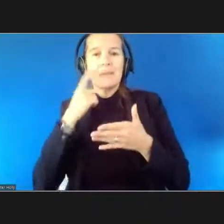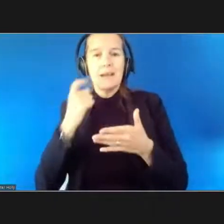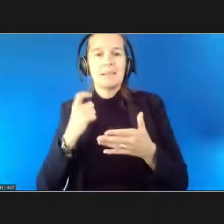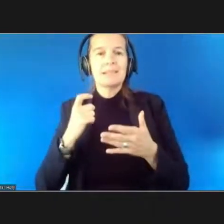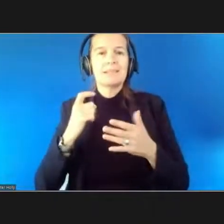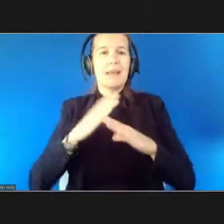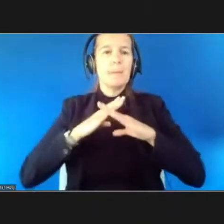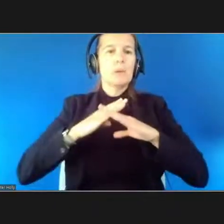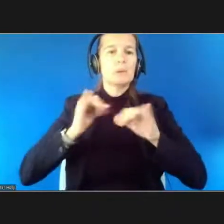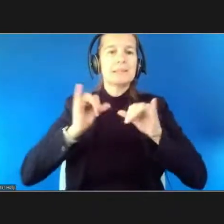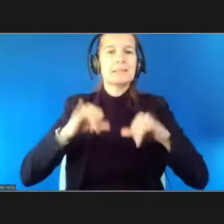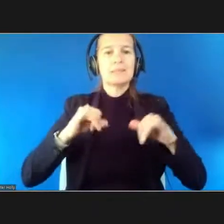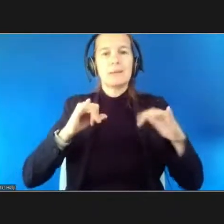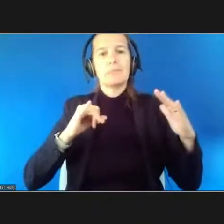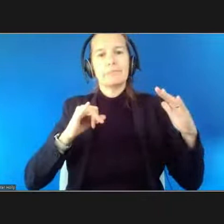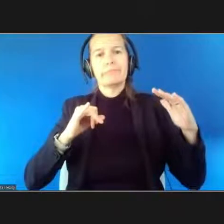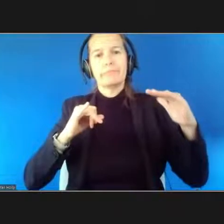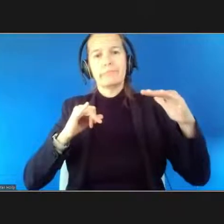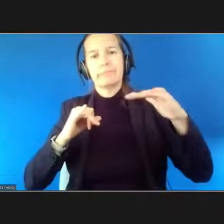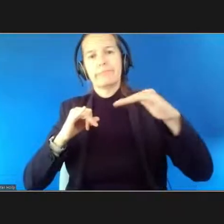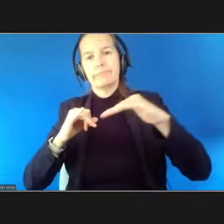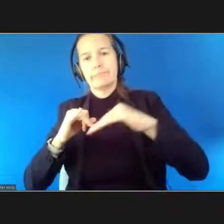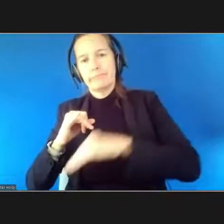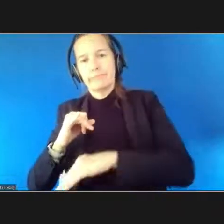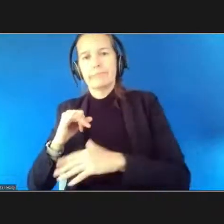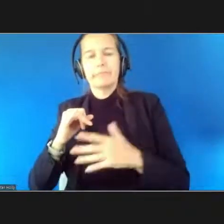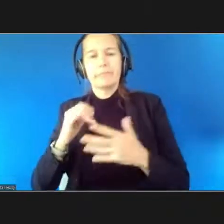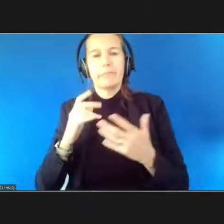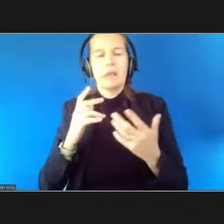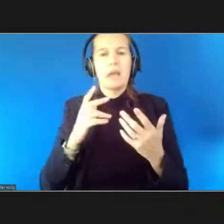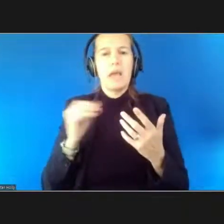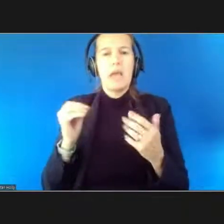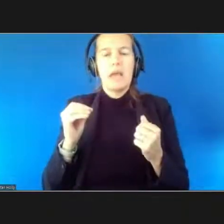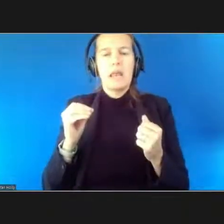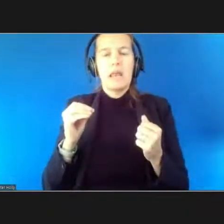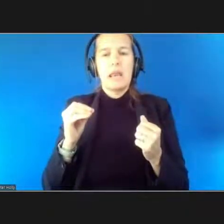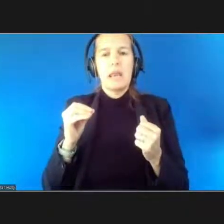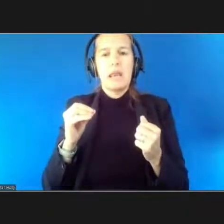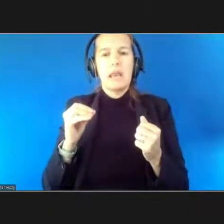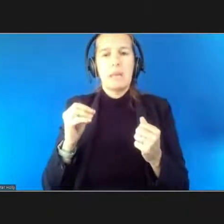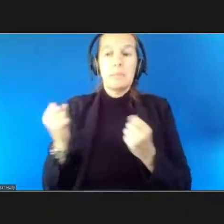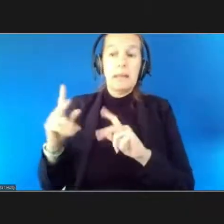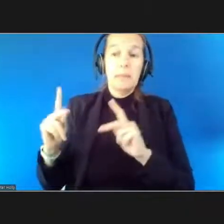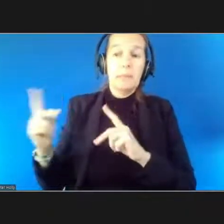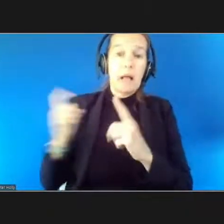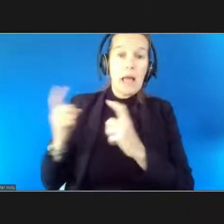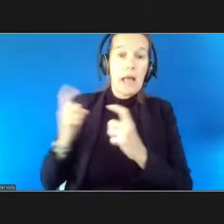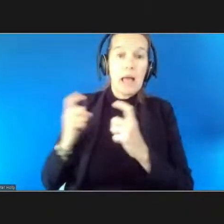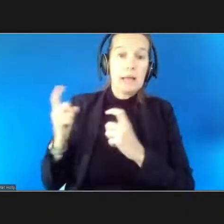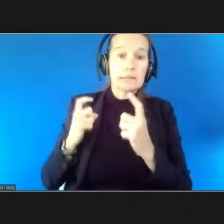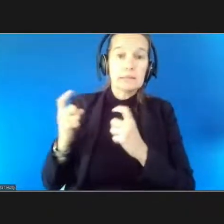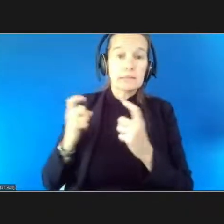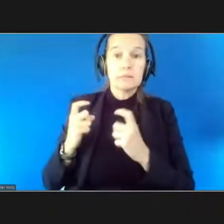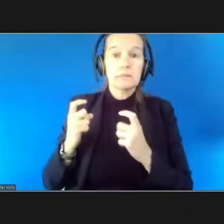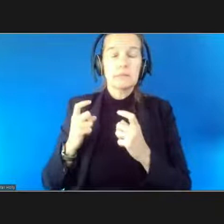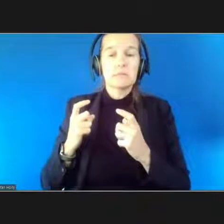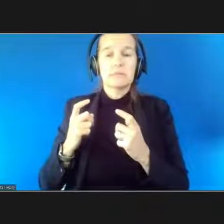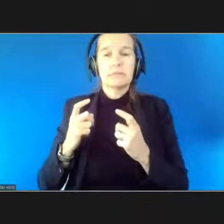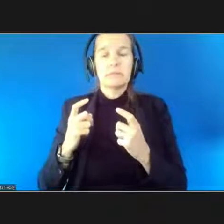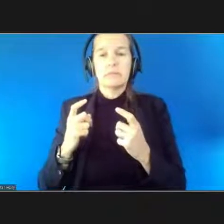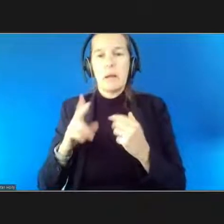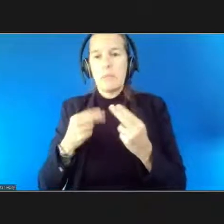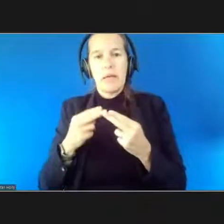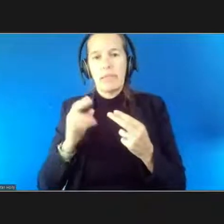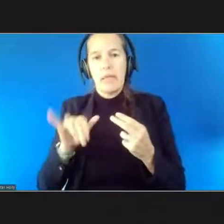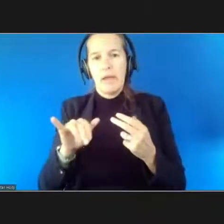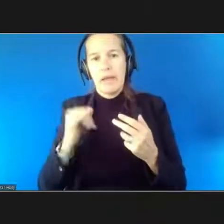know we've gotten sort of a lot of questions just from people along these lines of how to really understand this idea